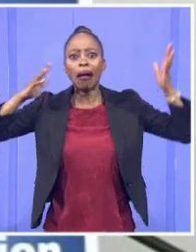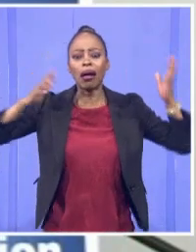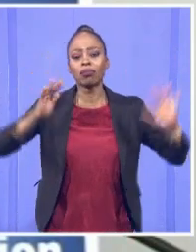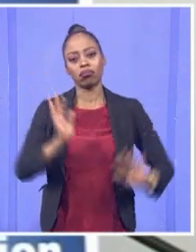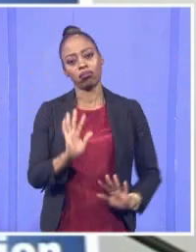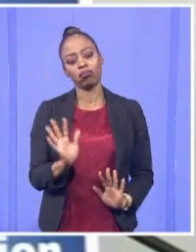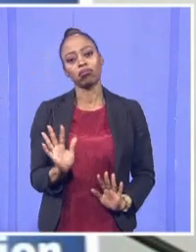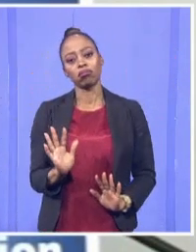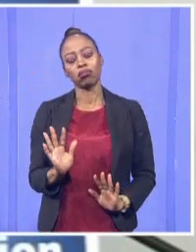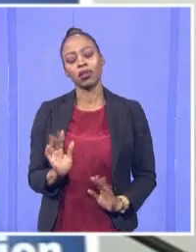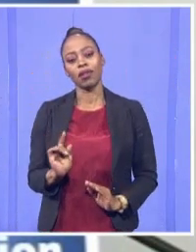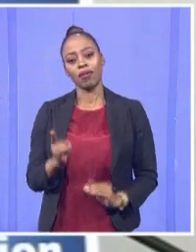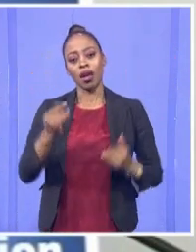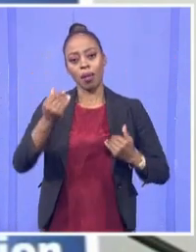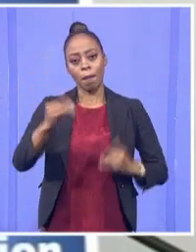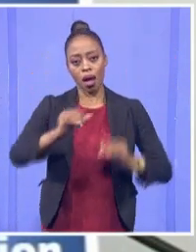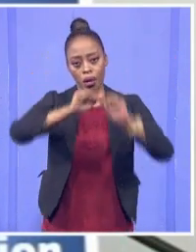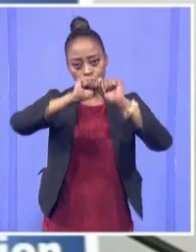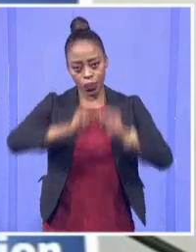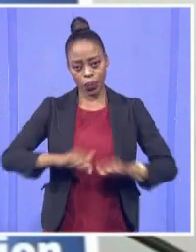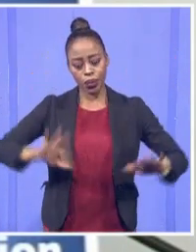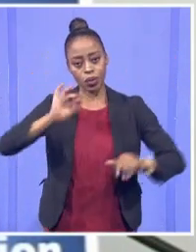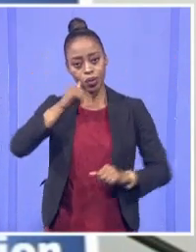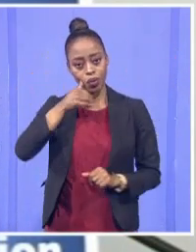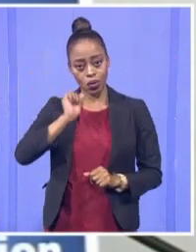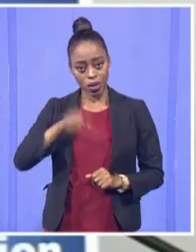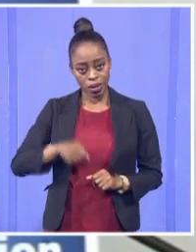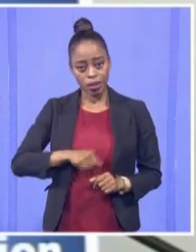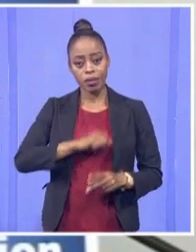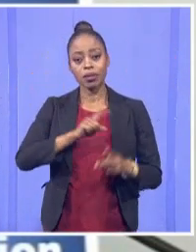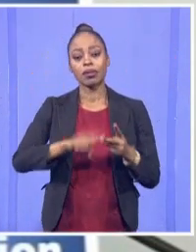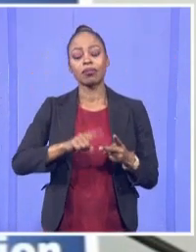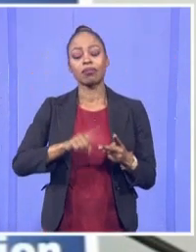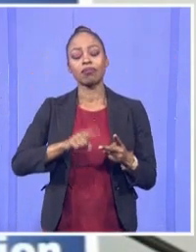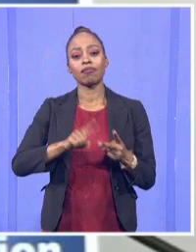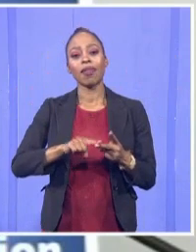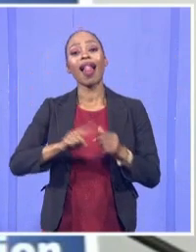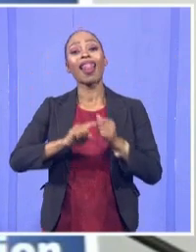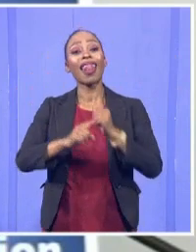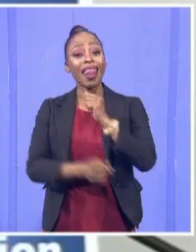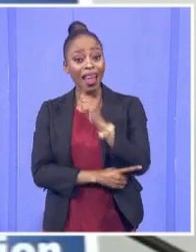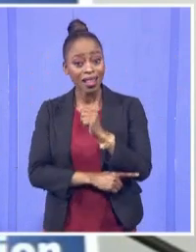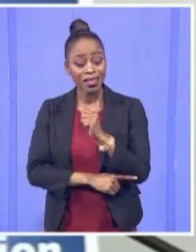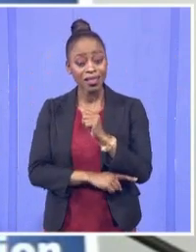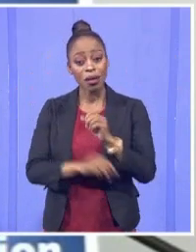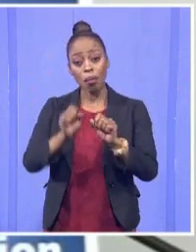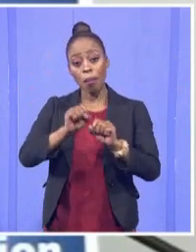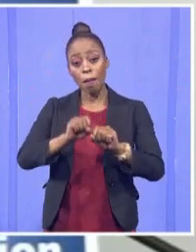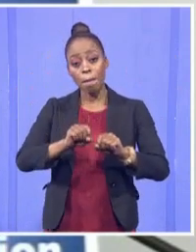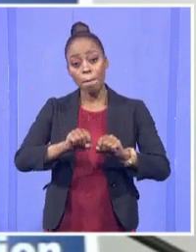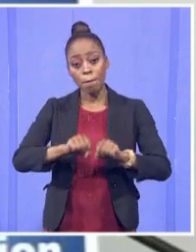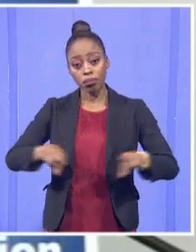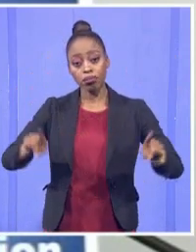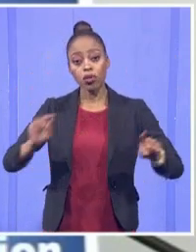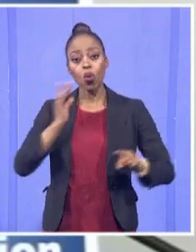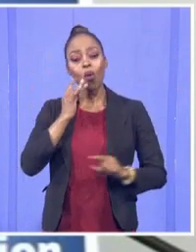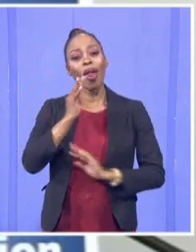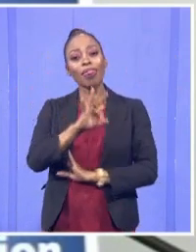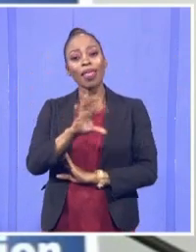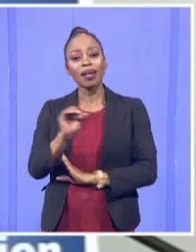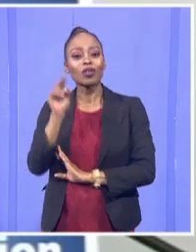We're releasing the first set of SMSs tomorrow, but the last SMS will be issued on the 30th of